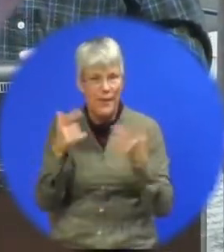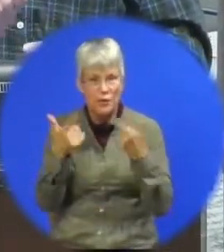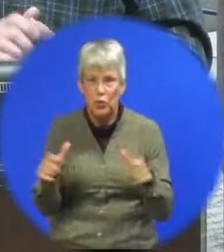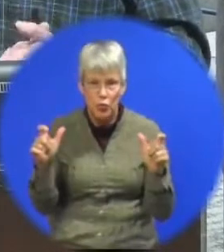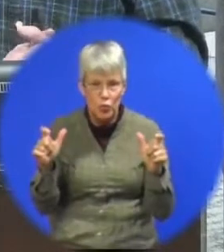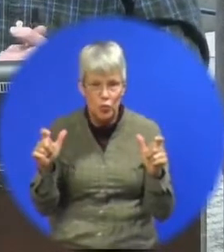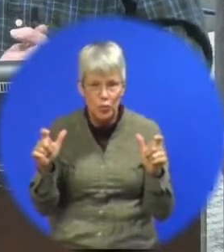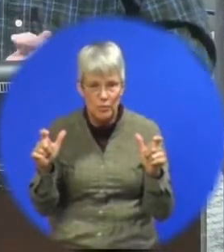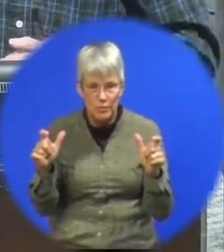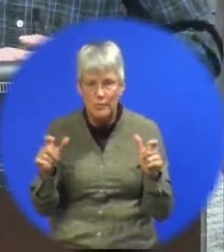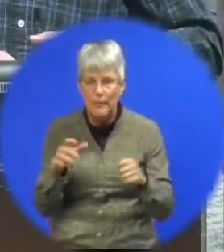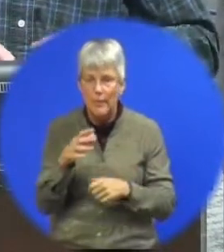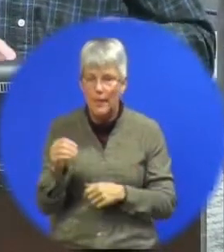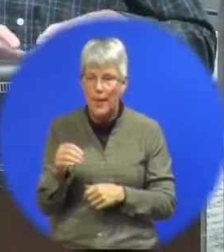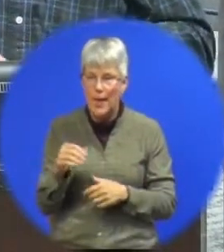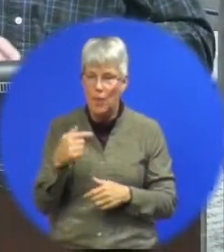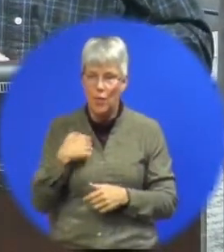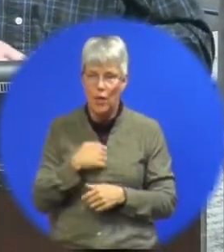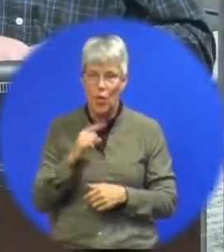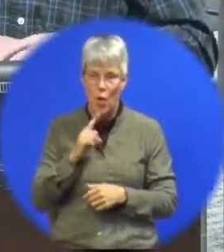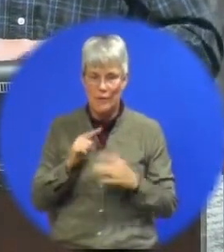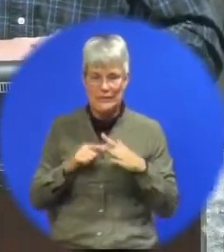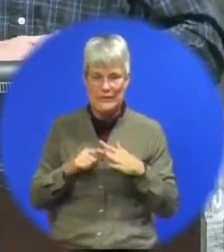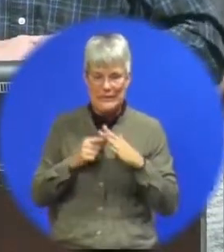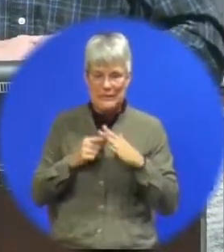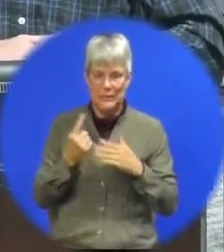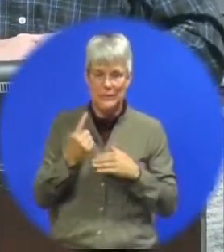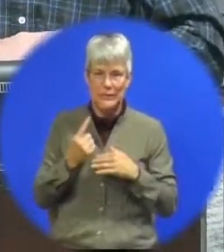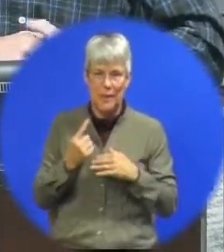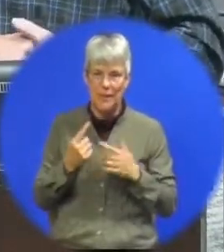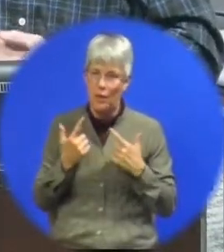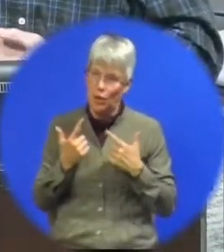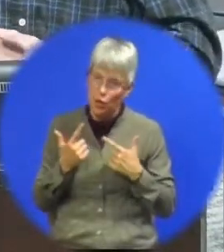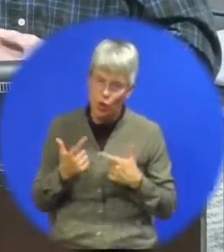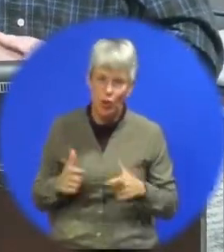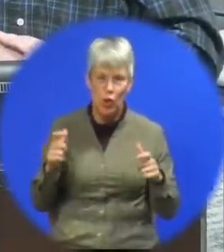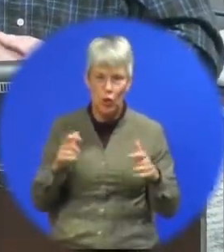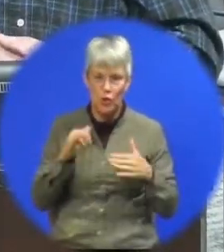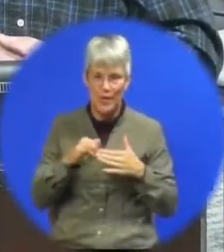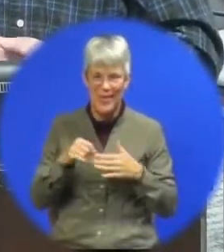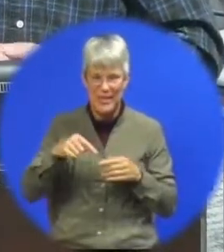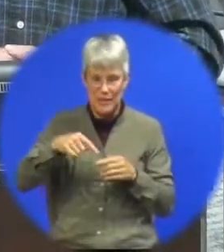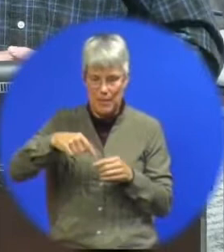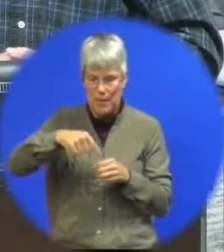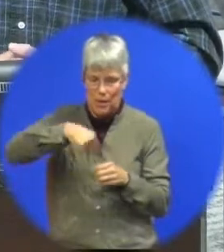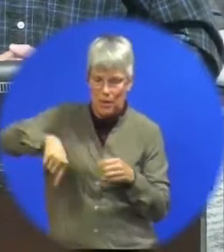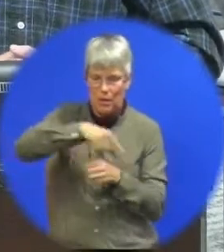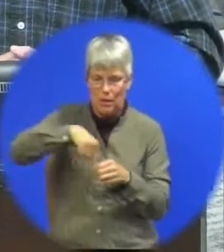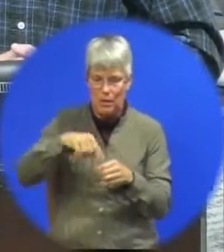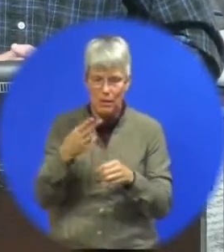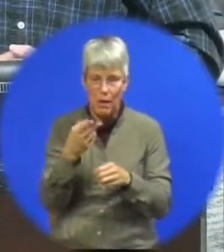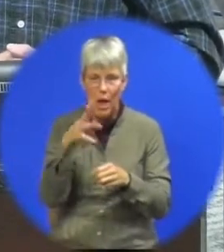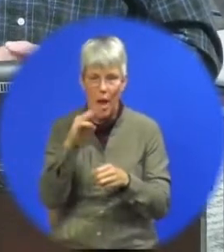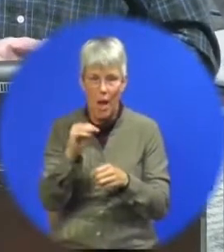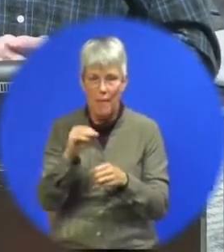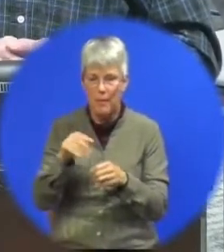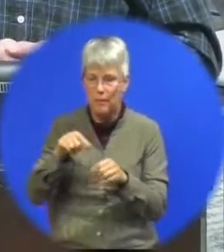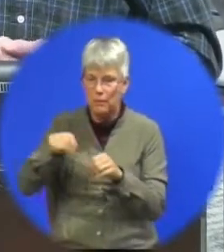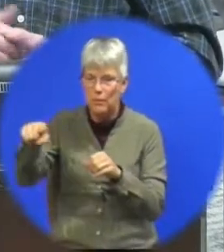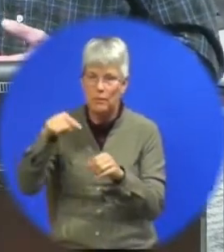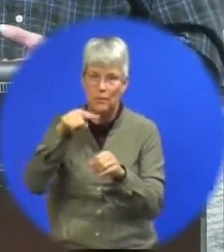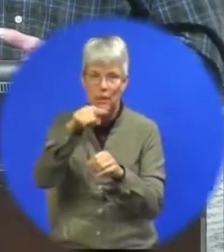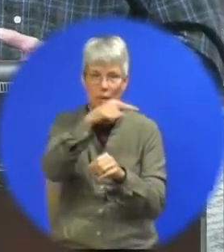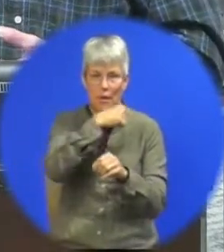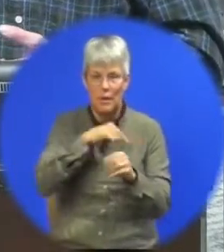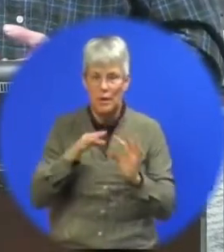on the precipice of something huge here in this region to make it a hub for outdoor recreation and public trails, with